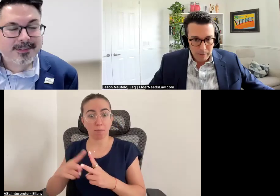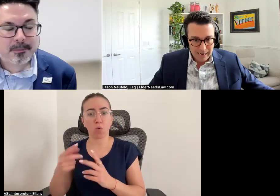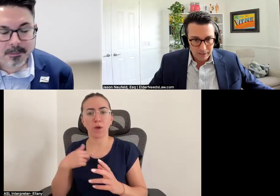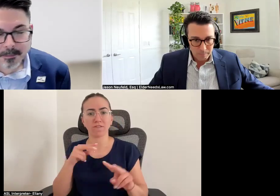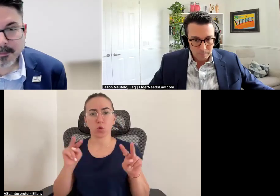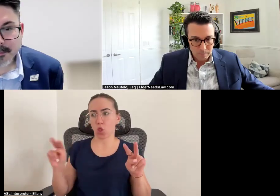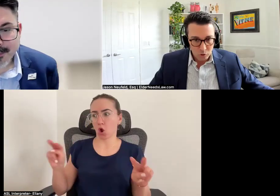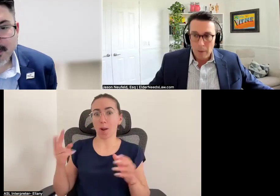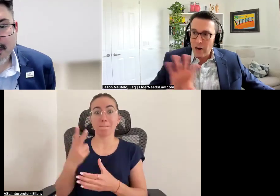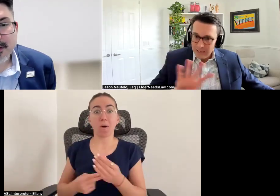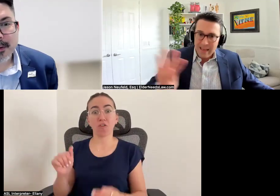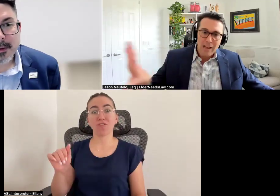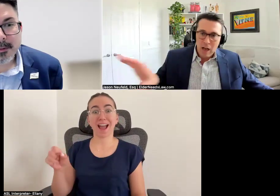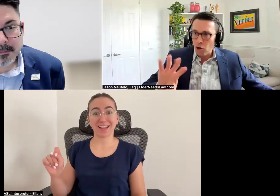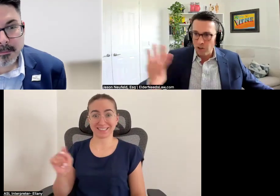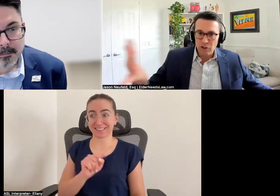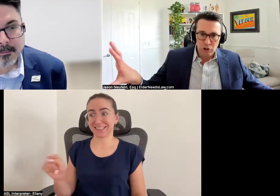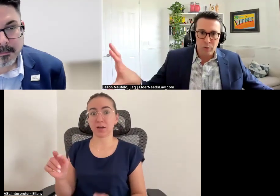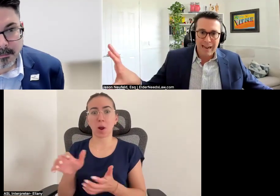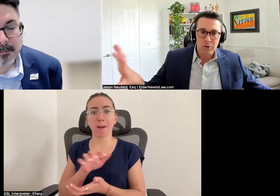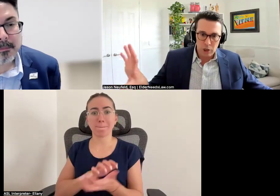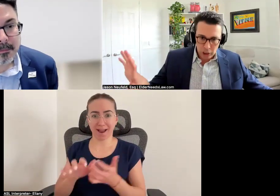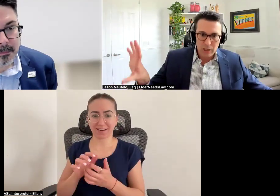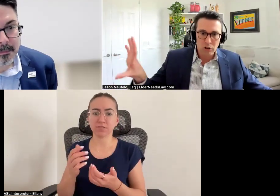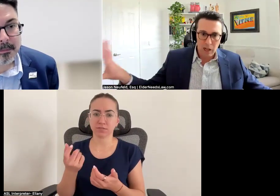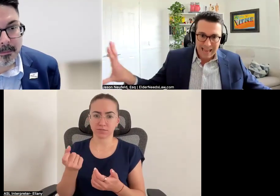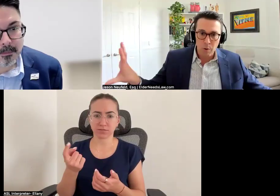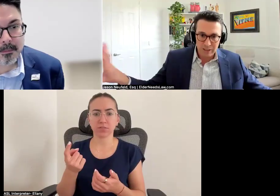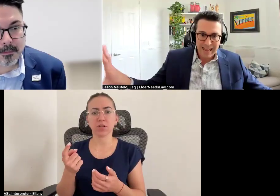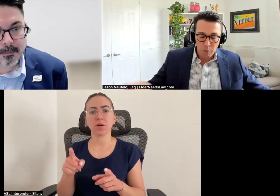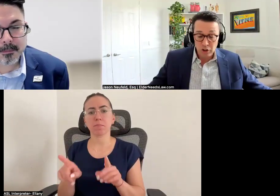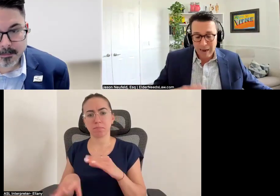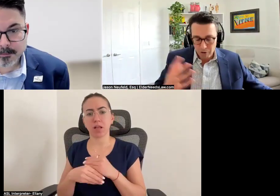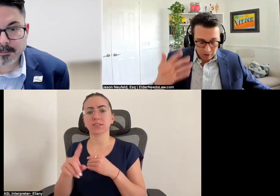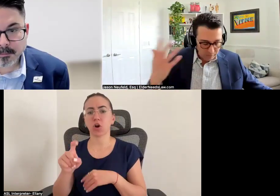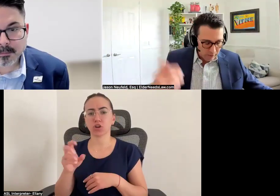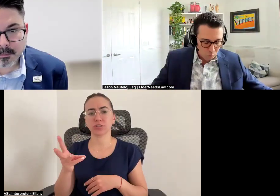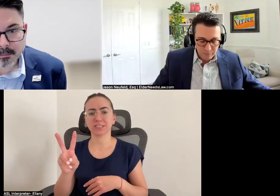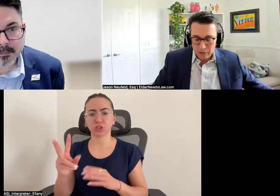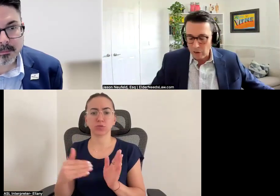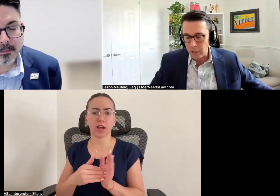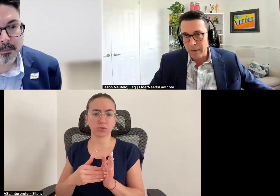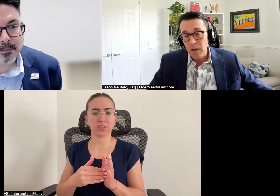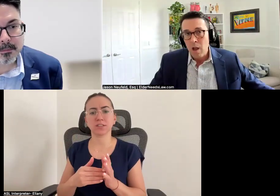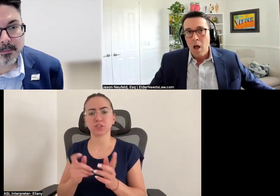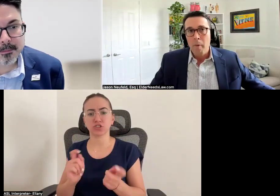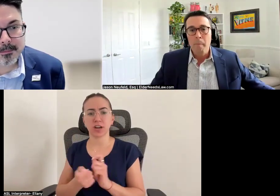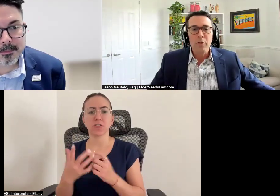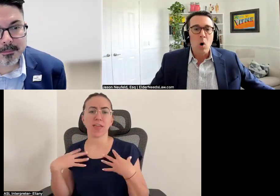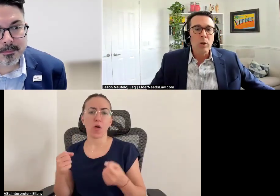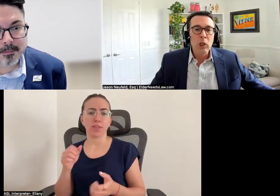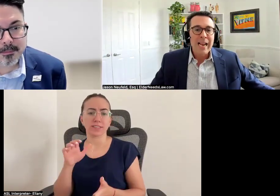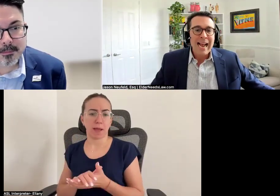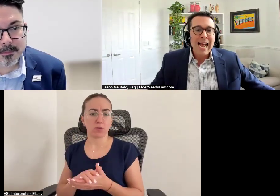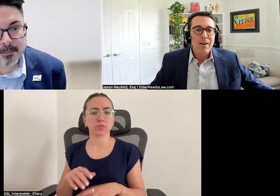assets combined, subject to that 162,000 and change allowance of the healthy spouse, if that's relevant. But